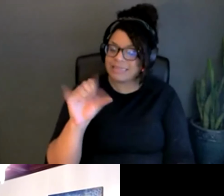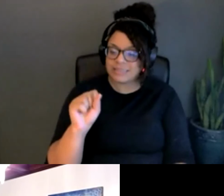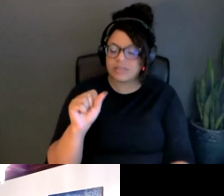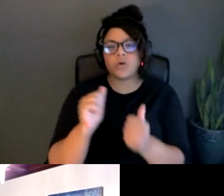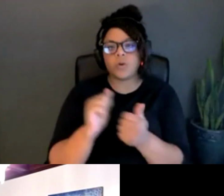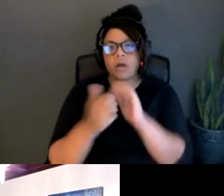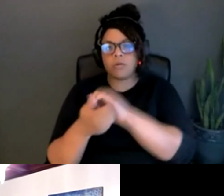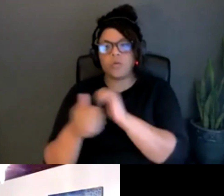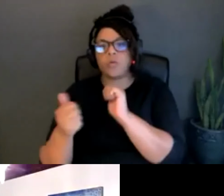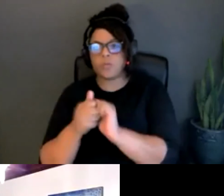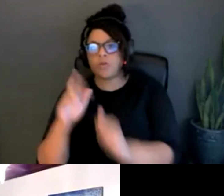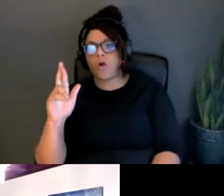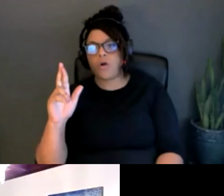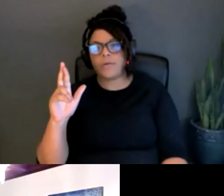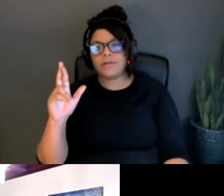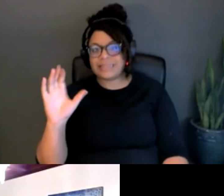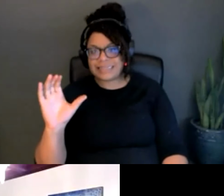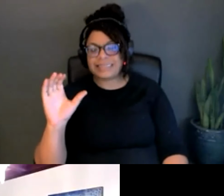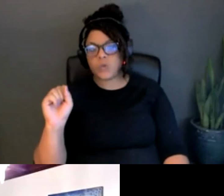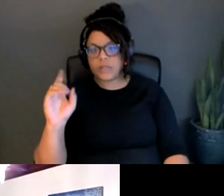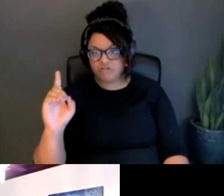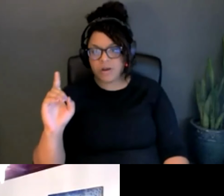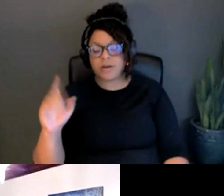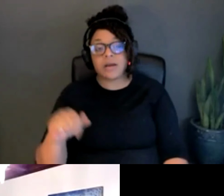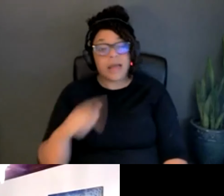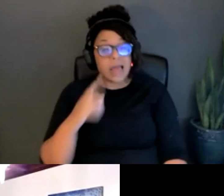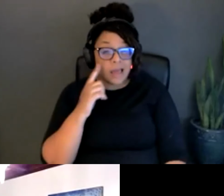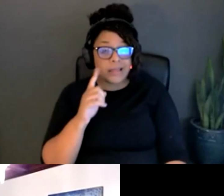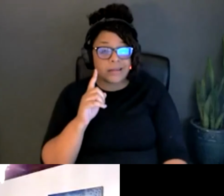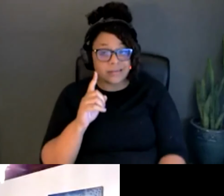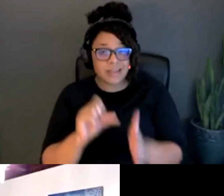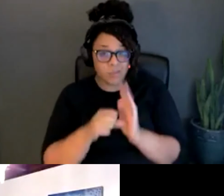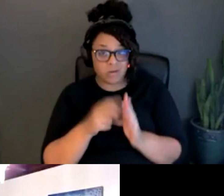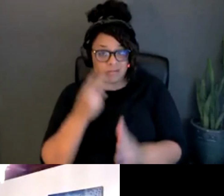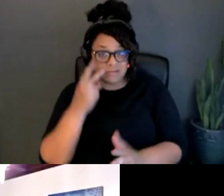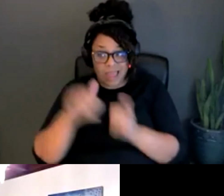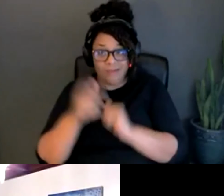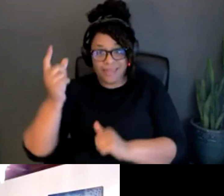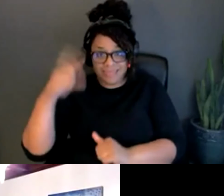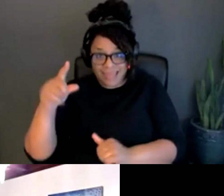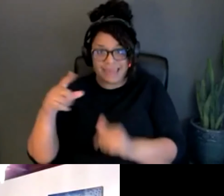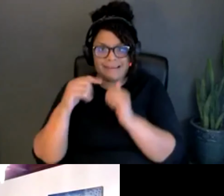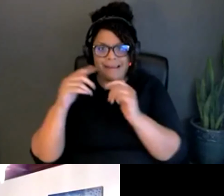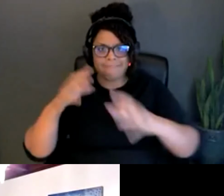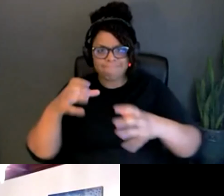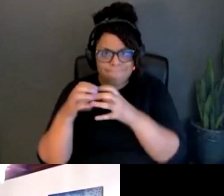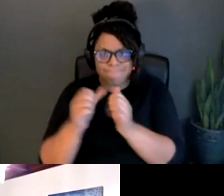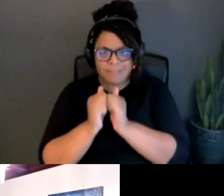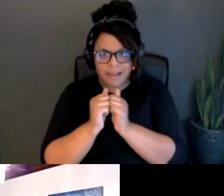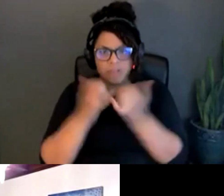City School District, I think it's an impressive way to think about how they've come together to